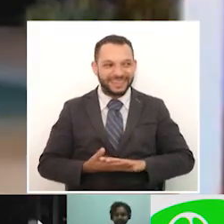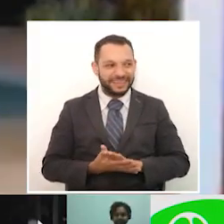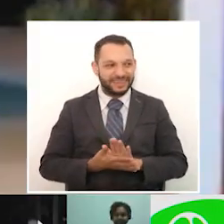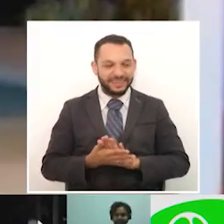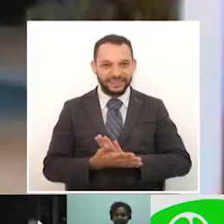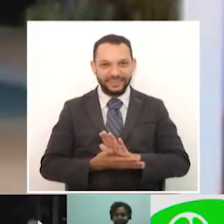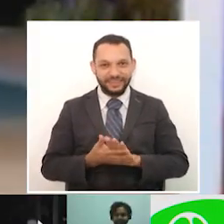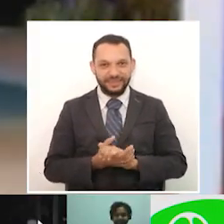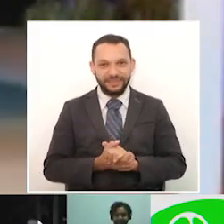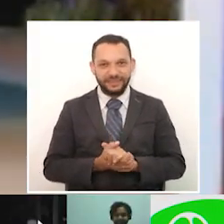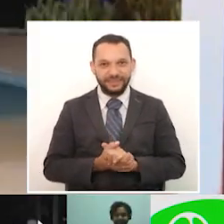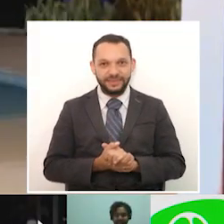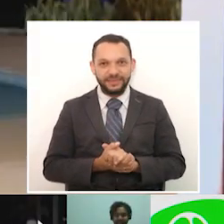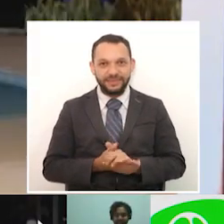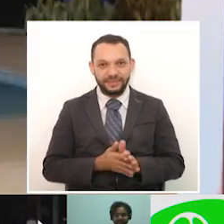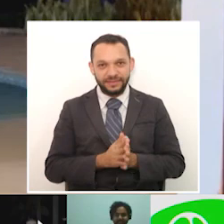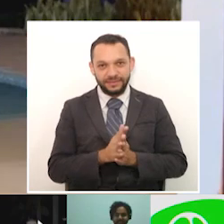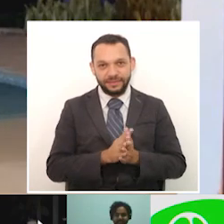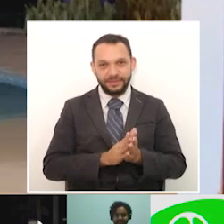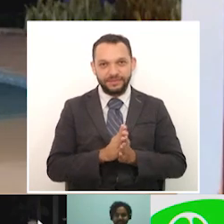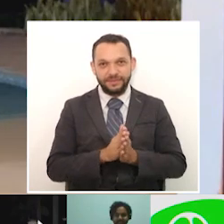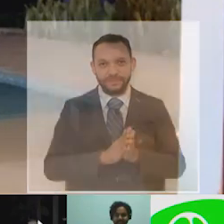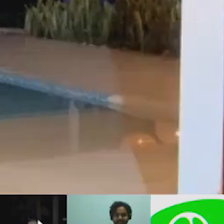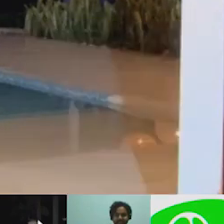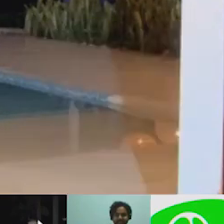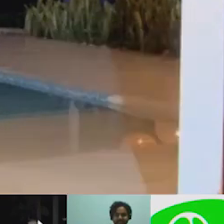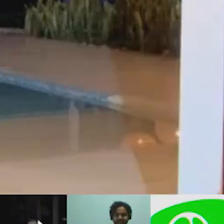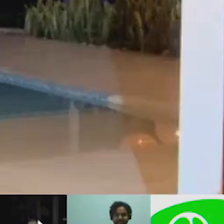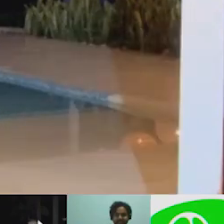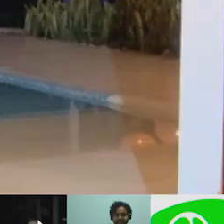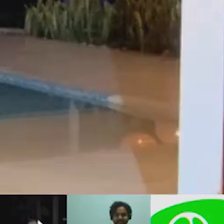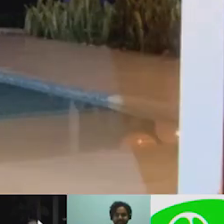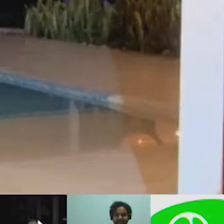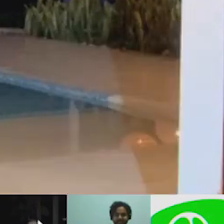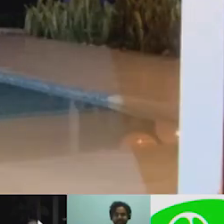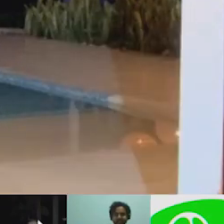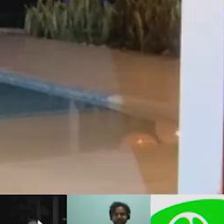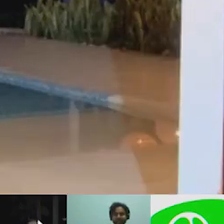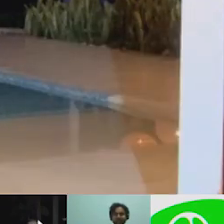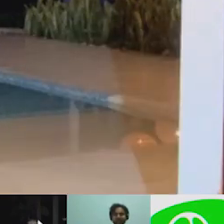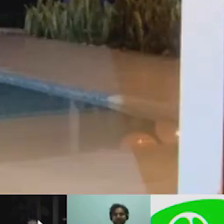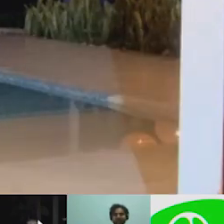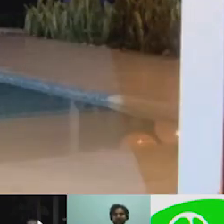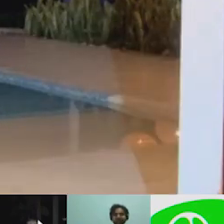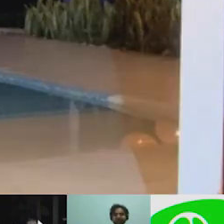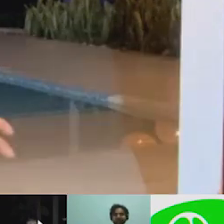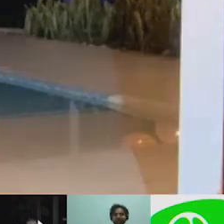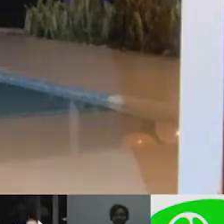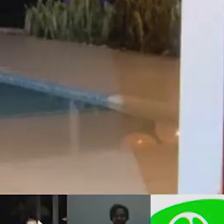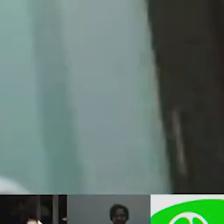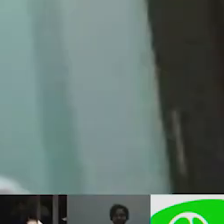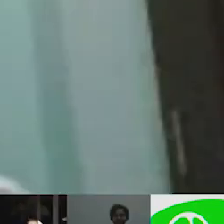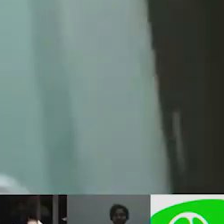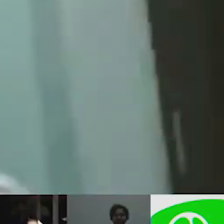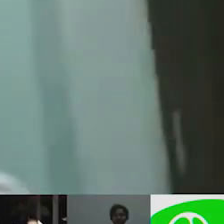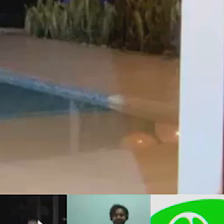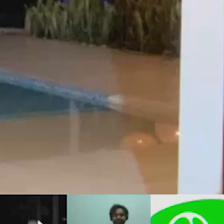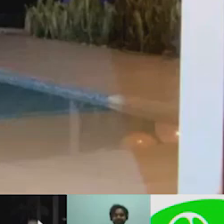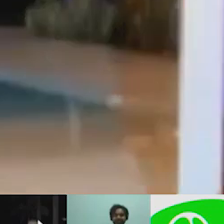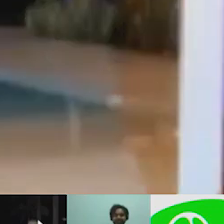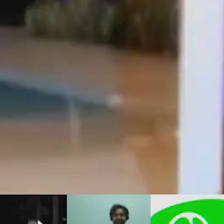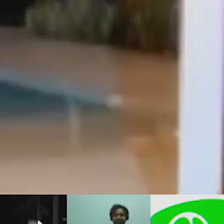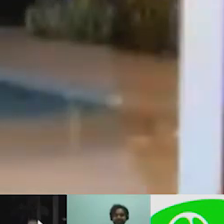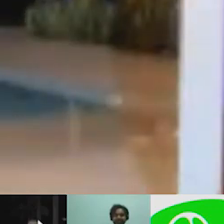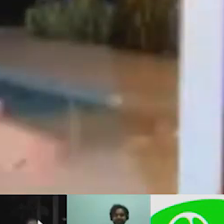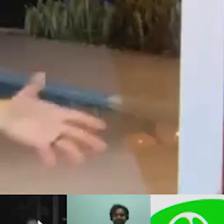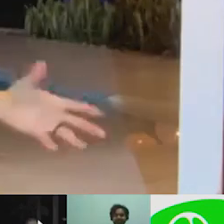so we have to finish the program. Thank you so much for being with us. I'm going to translate the last part you said. I hope we can have you here